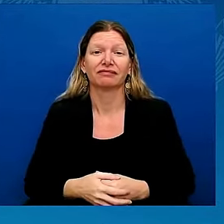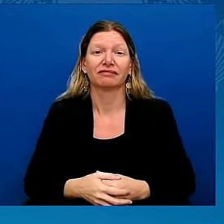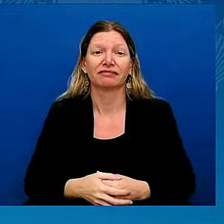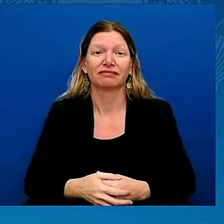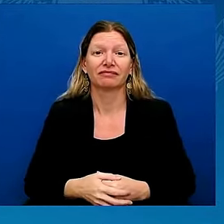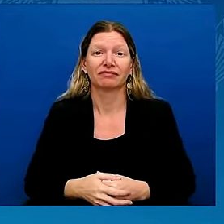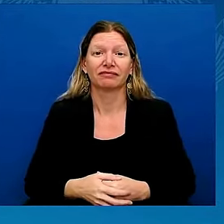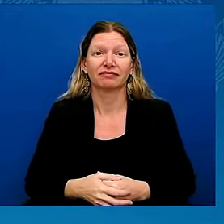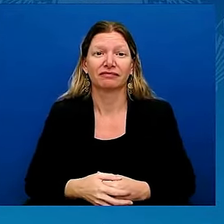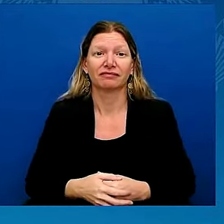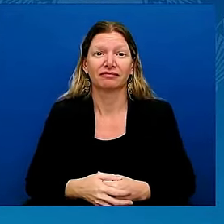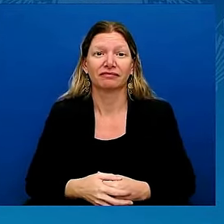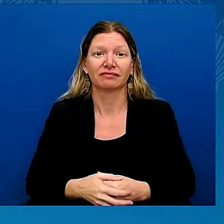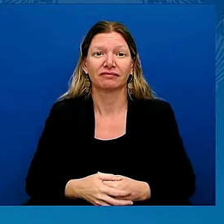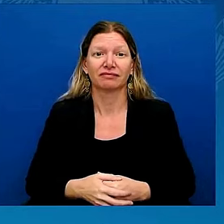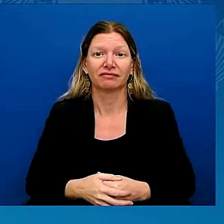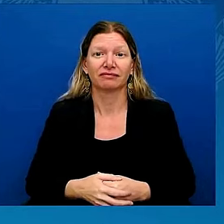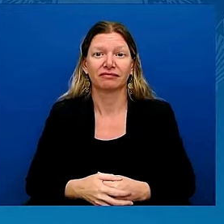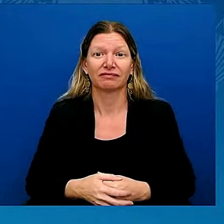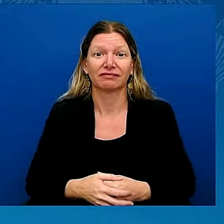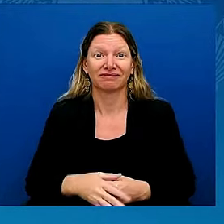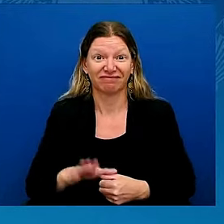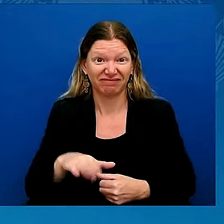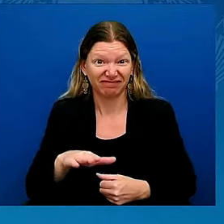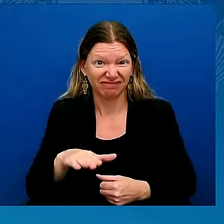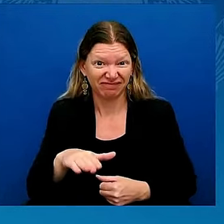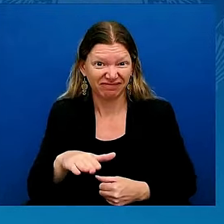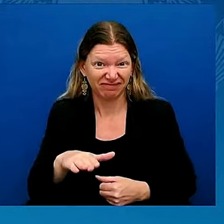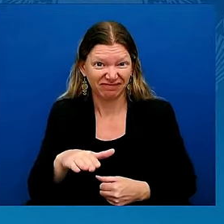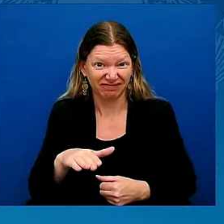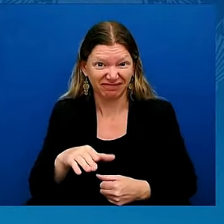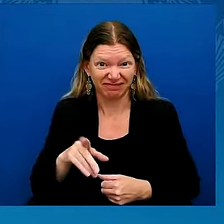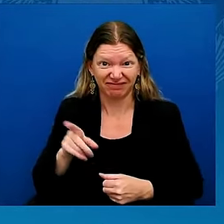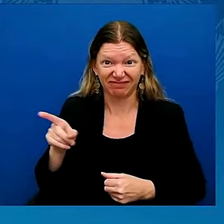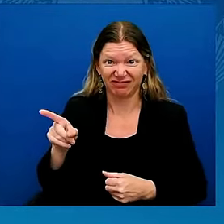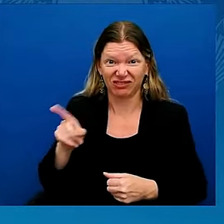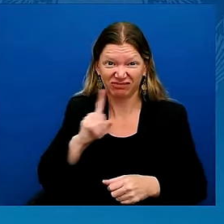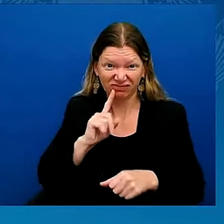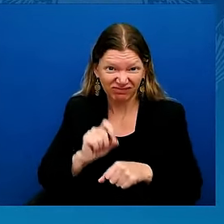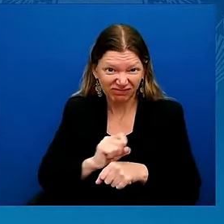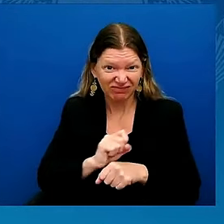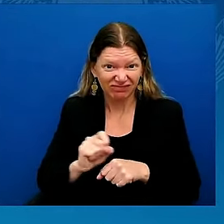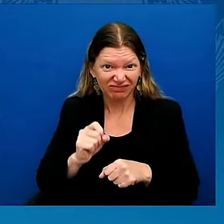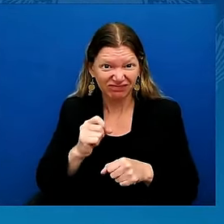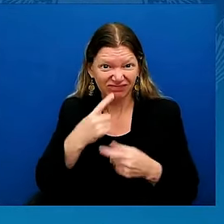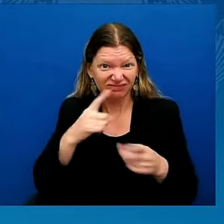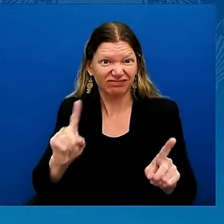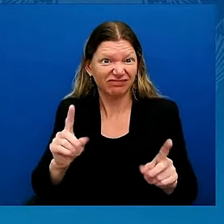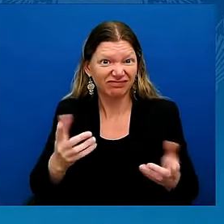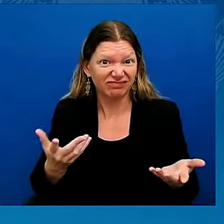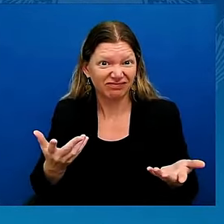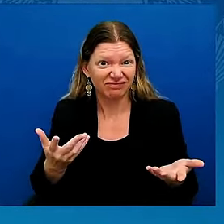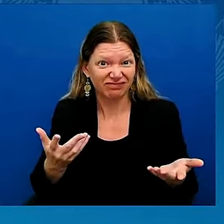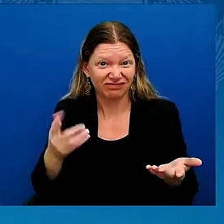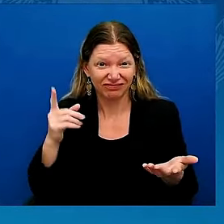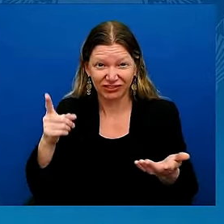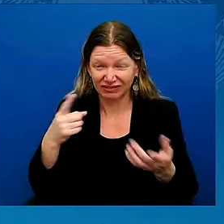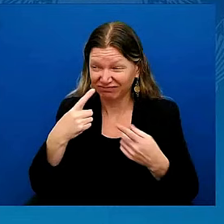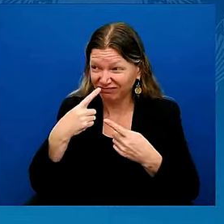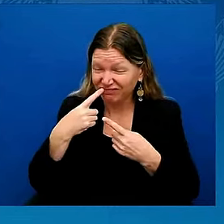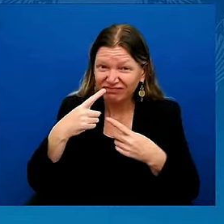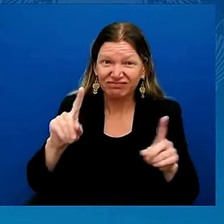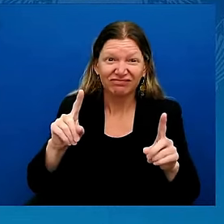Get this, she delivered, that's right, she delivered the lowest national unemployment rate in more than